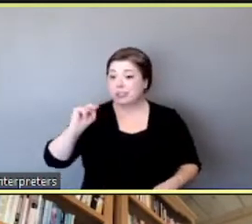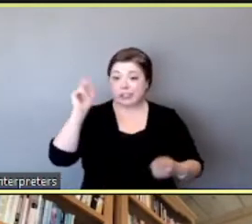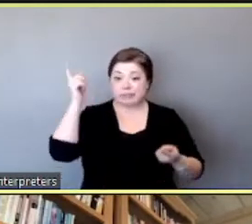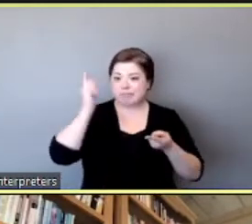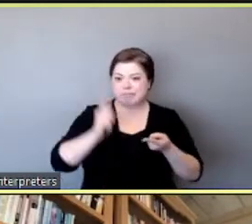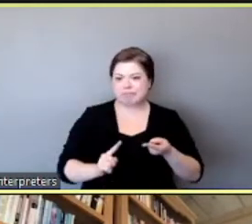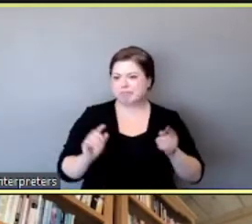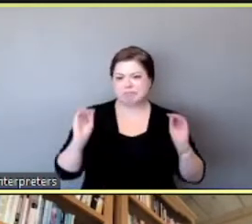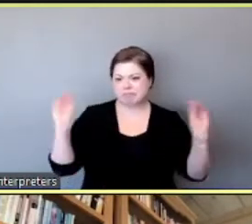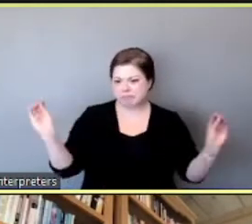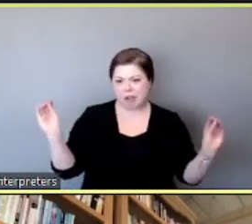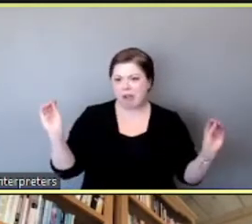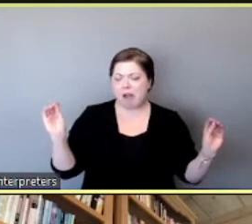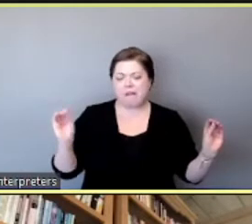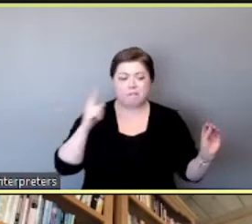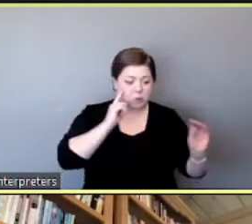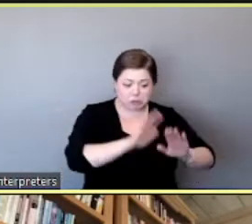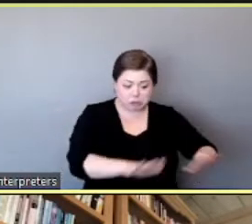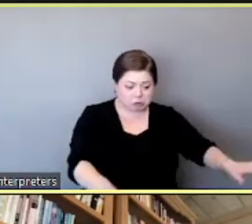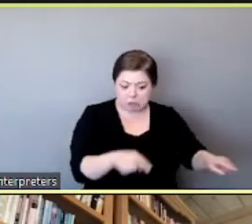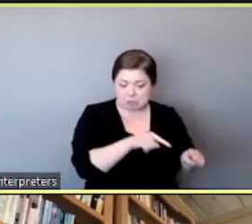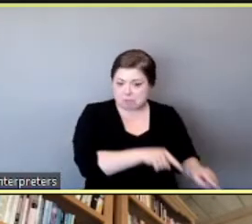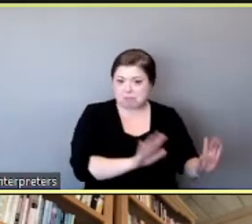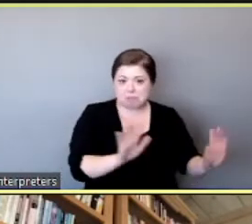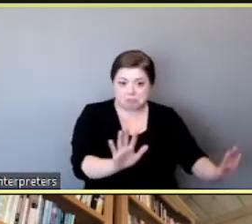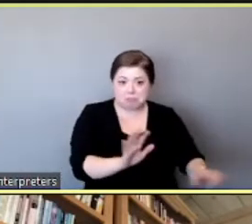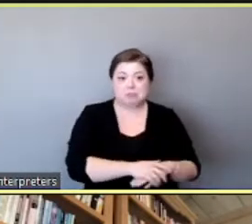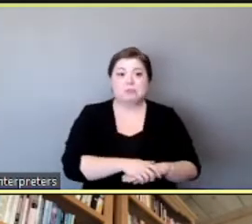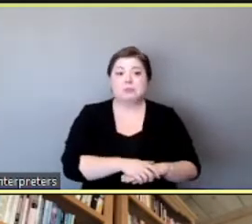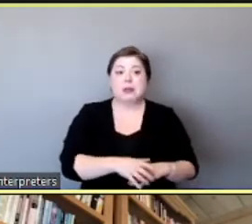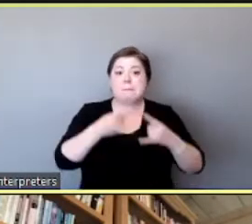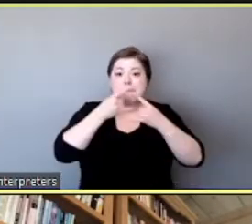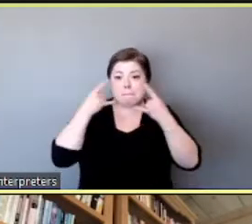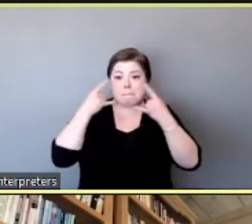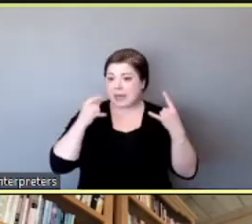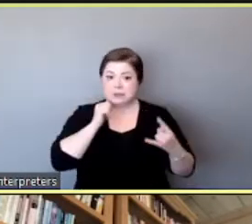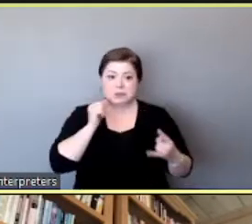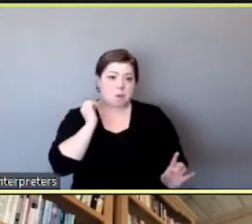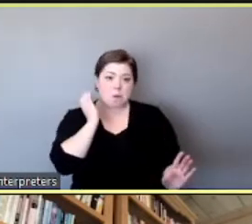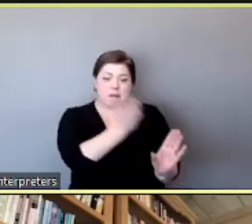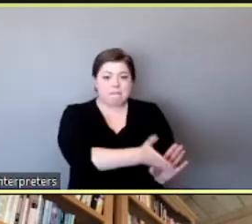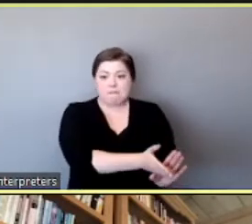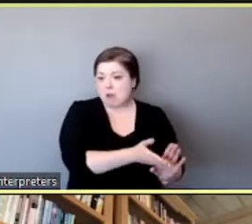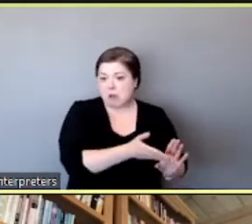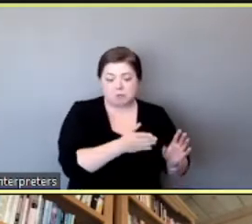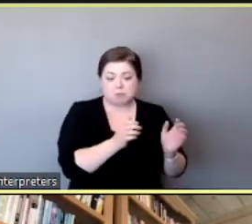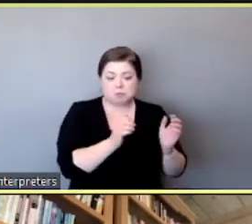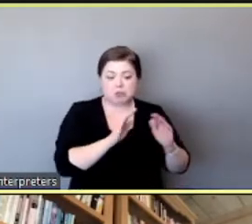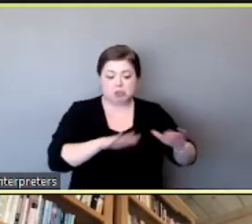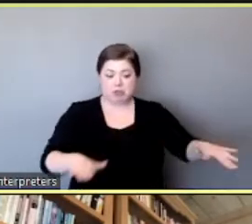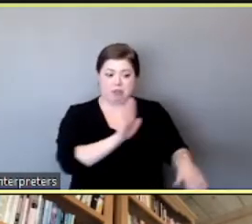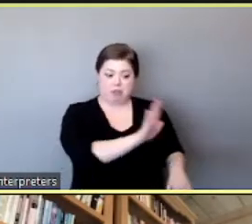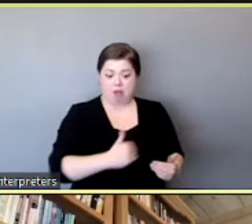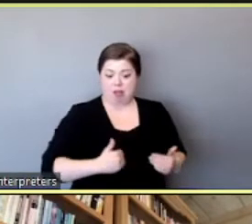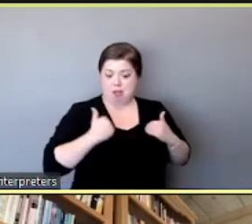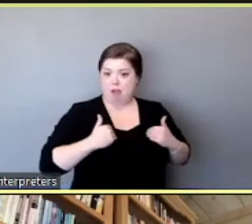seen. In kids, masks can interfere with children's lung development due to the oxygen starvation. It's just